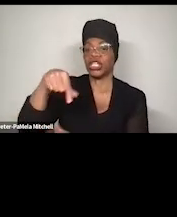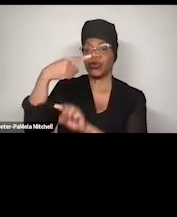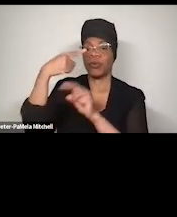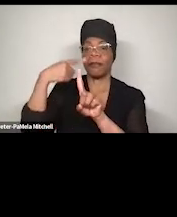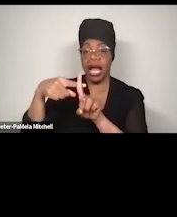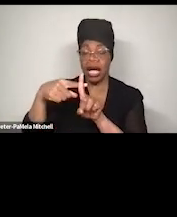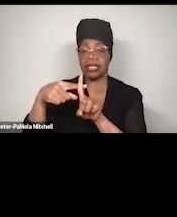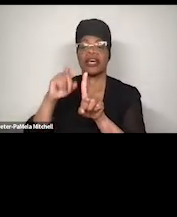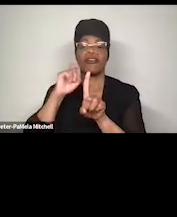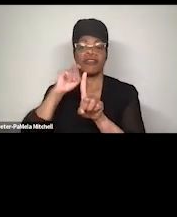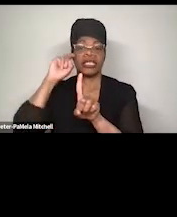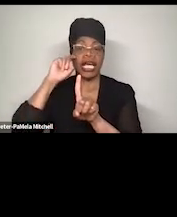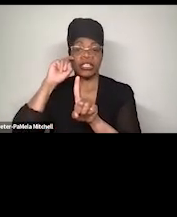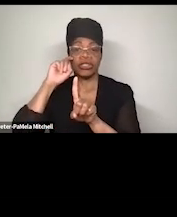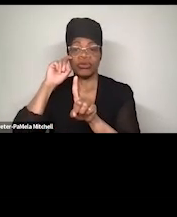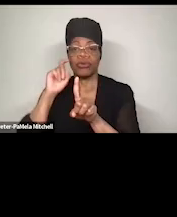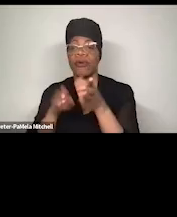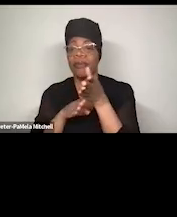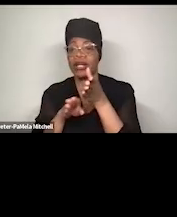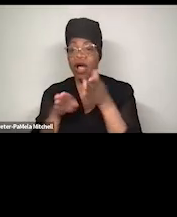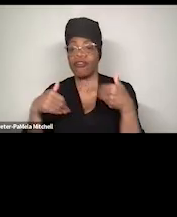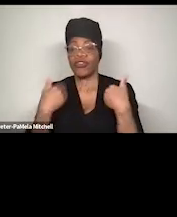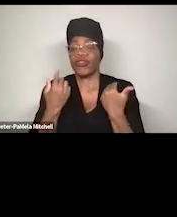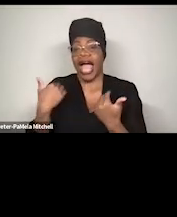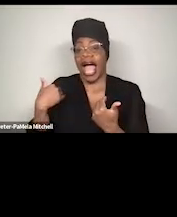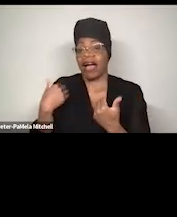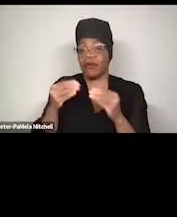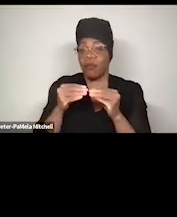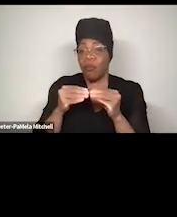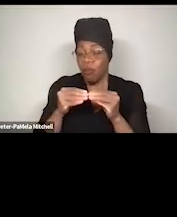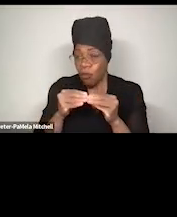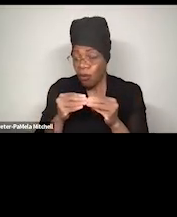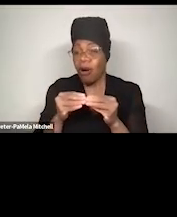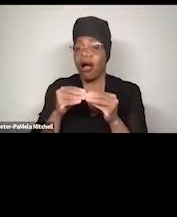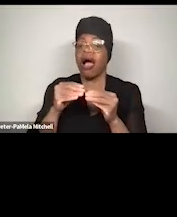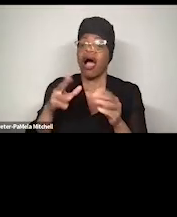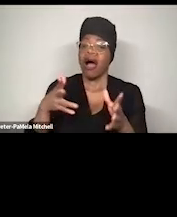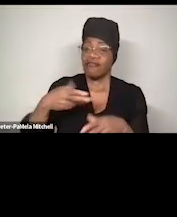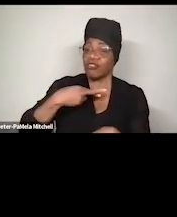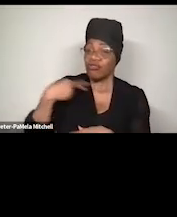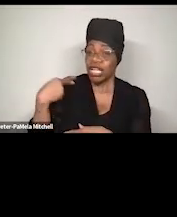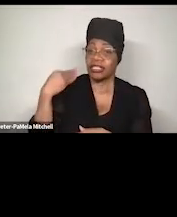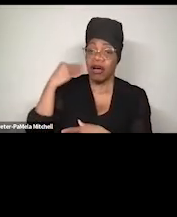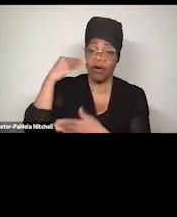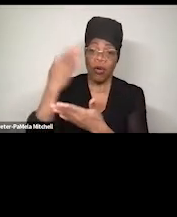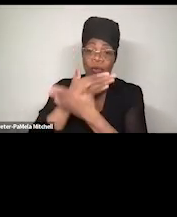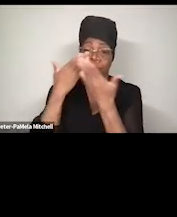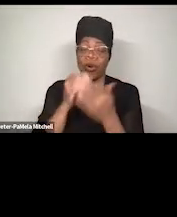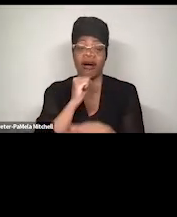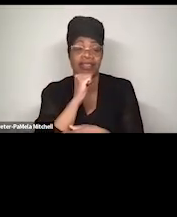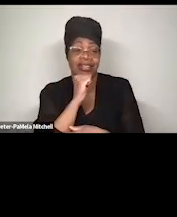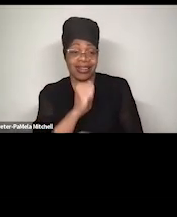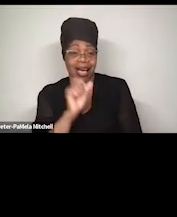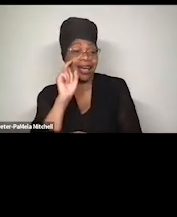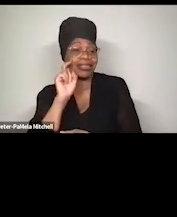sexual minority youth have a 120% higher risk of homelessness relative to their non-sexual